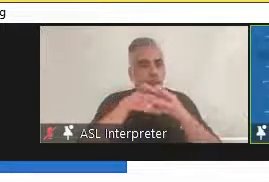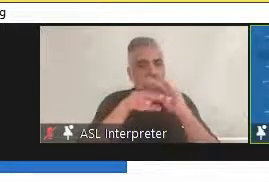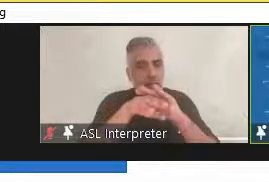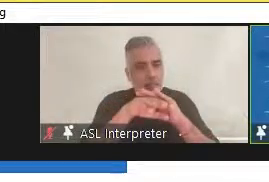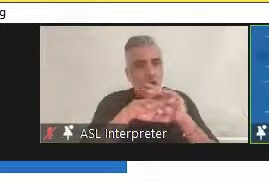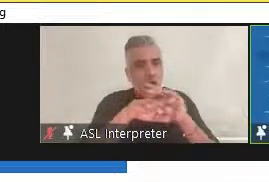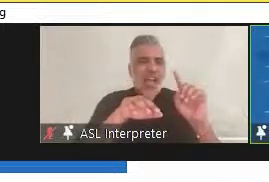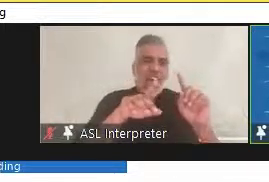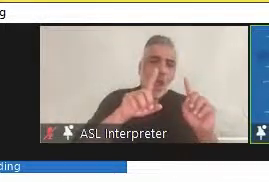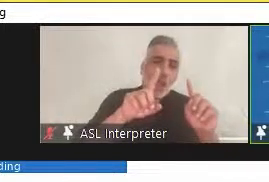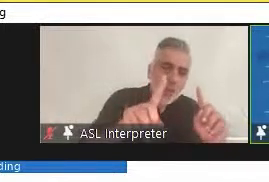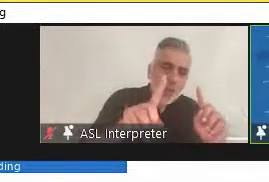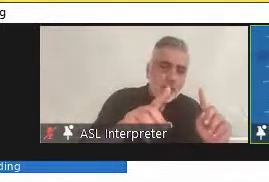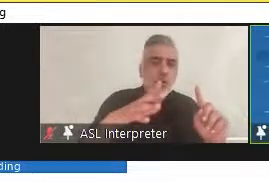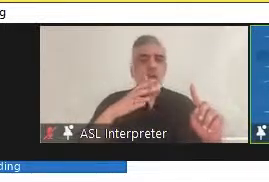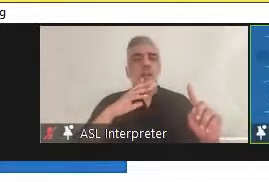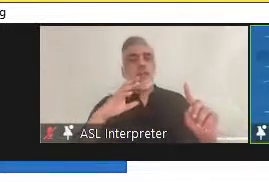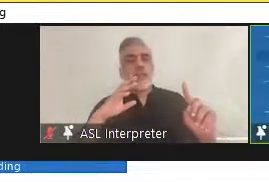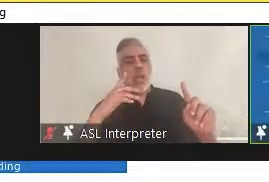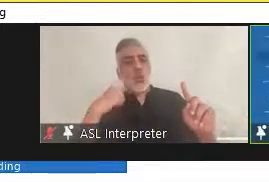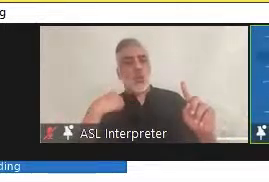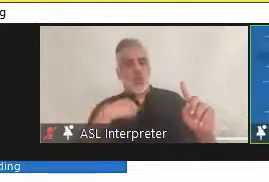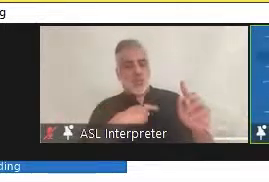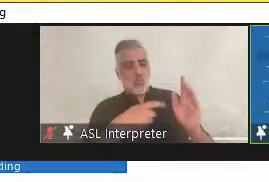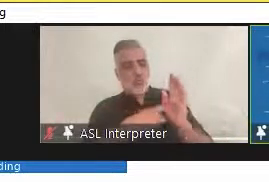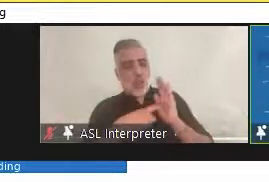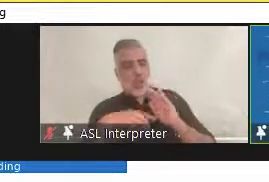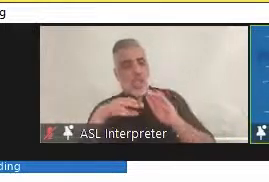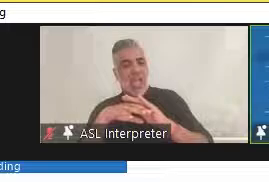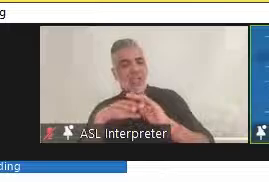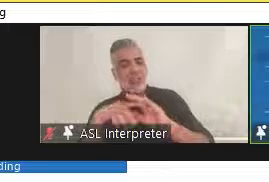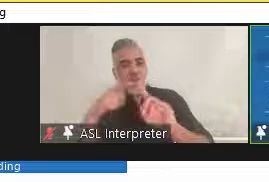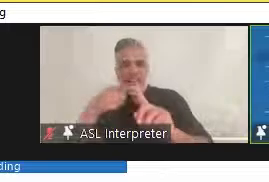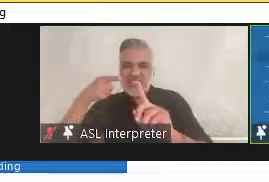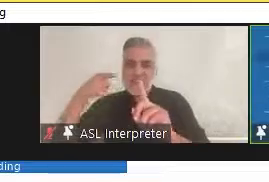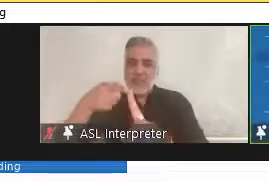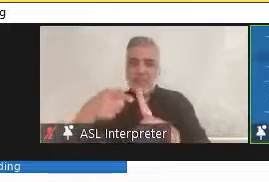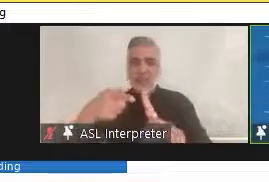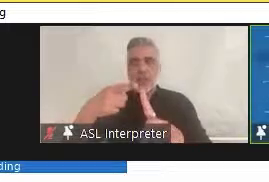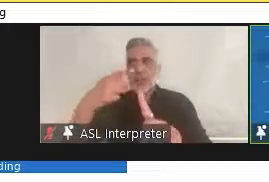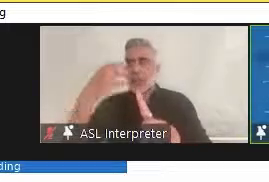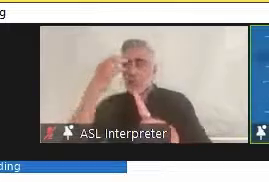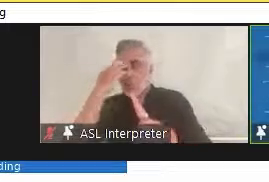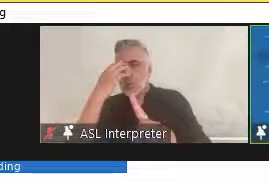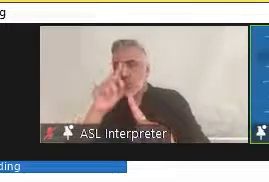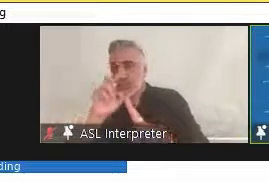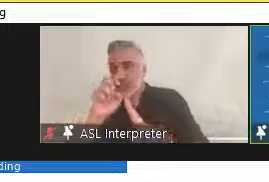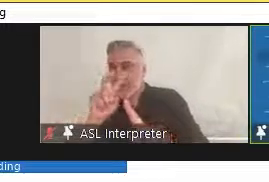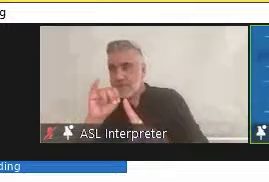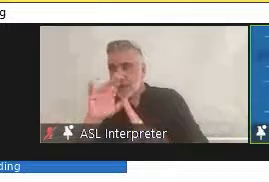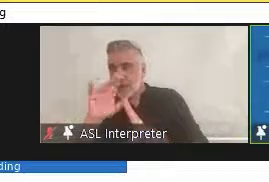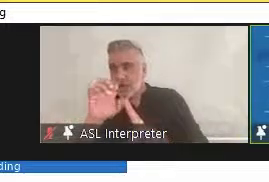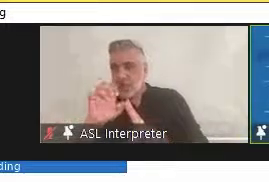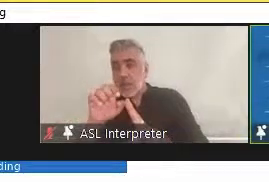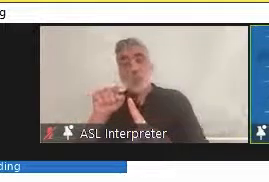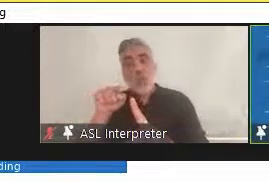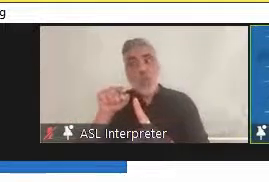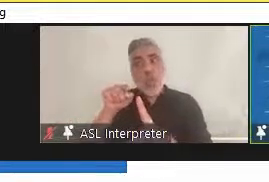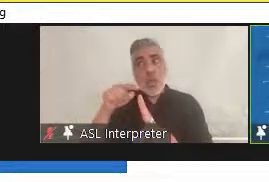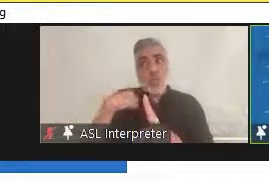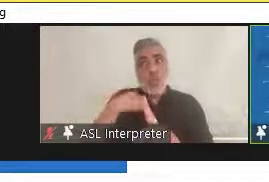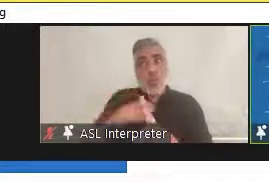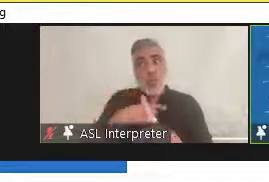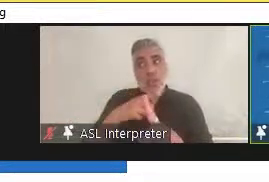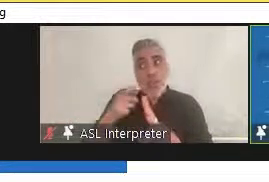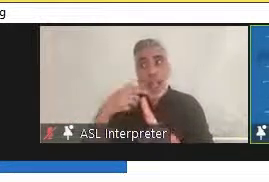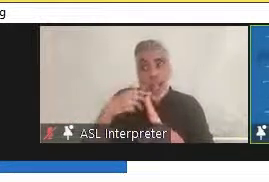However, there will be persons with disabilities who require access to assistive technology devices to even be able to meaningfully use